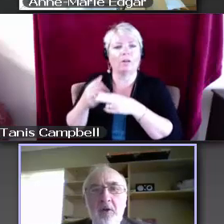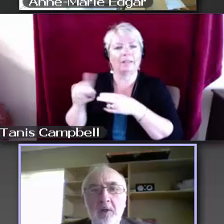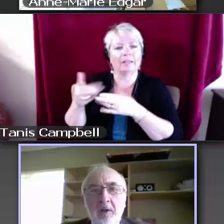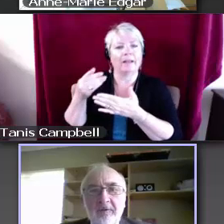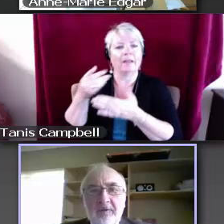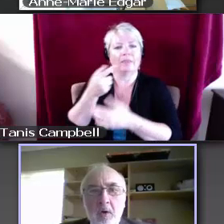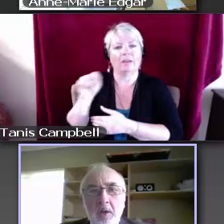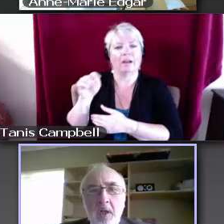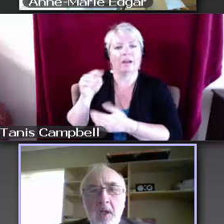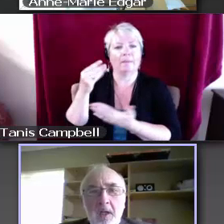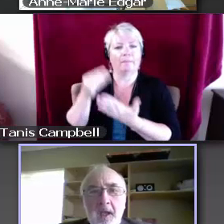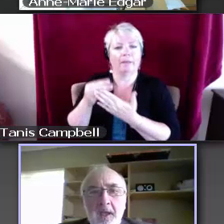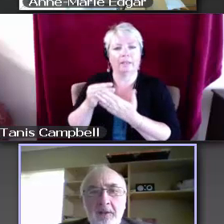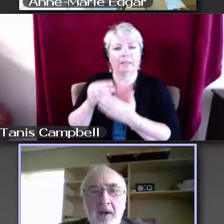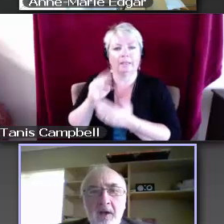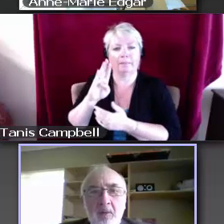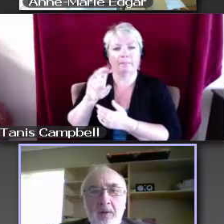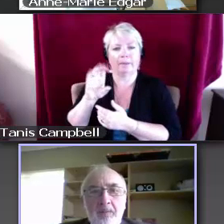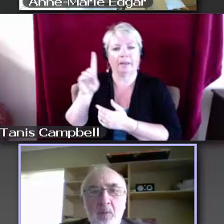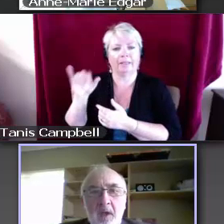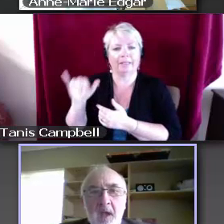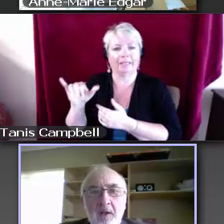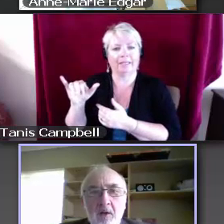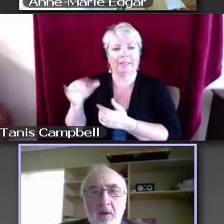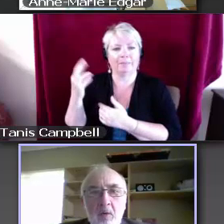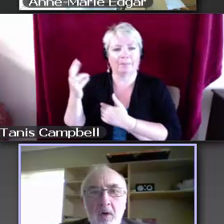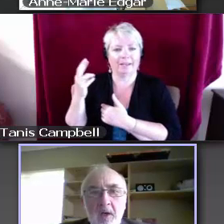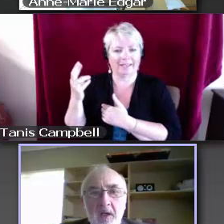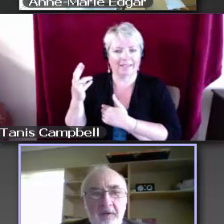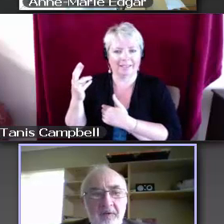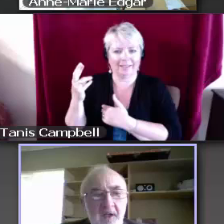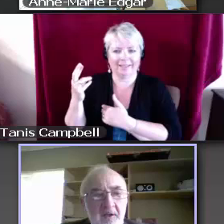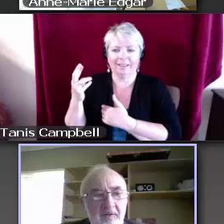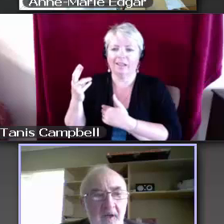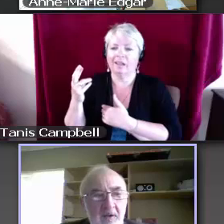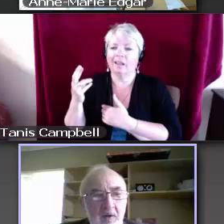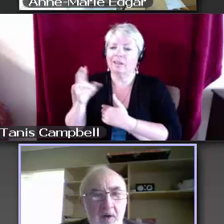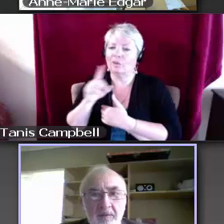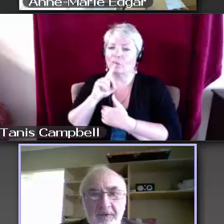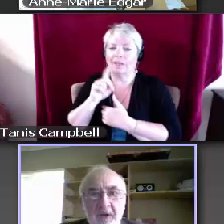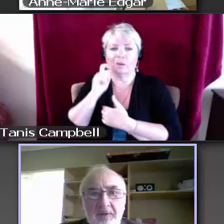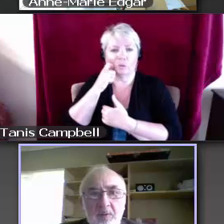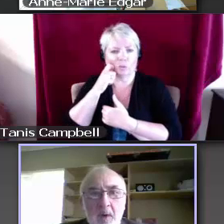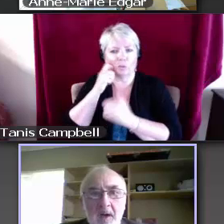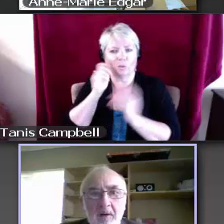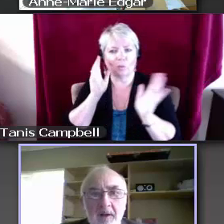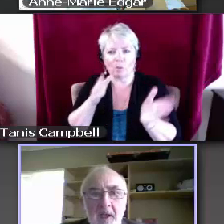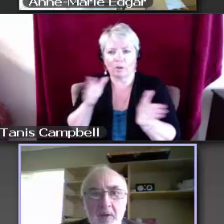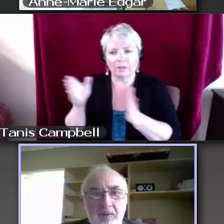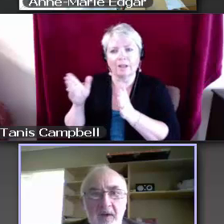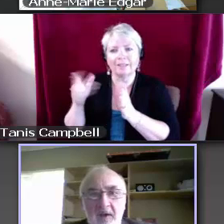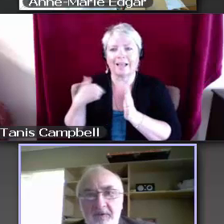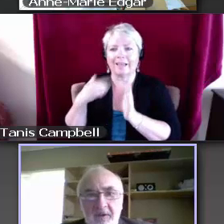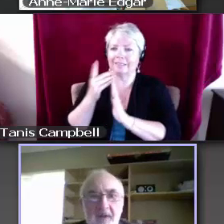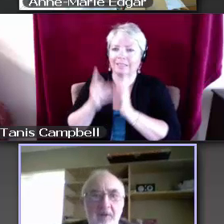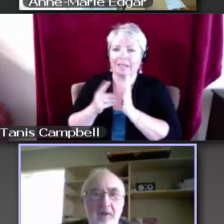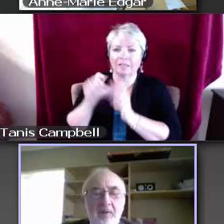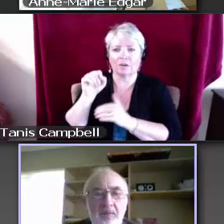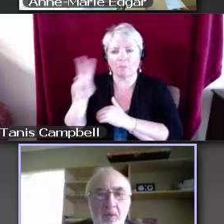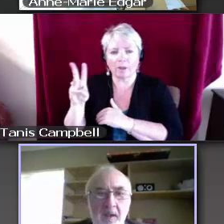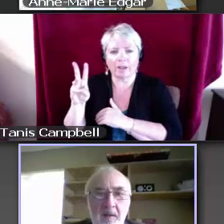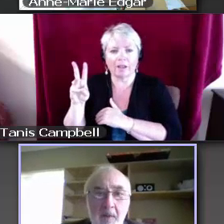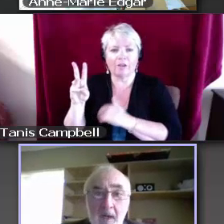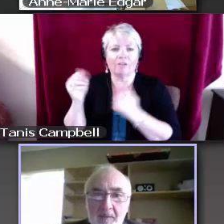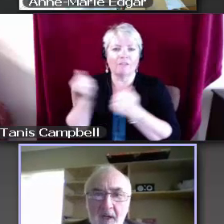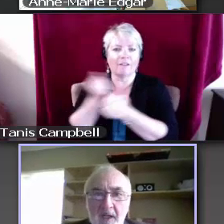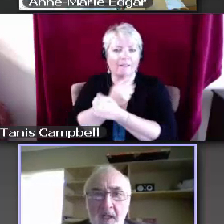had this cute little squirrel, and we had it all organized, and I designed all of the software and the interface and everything